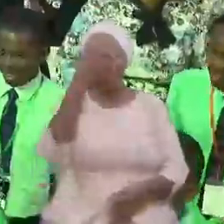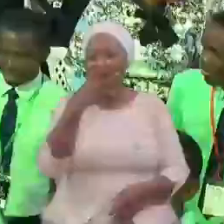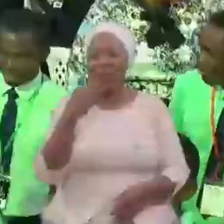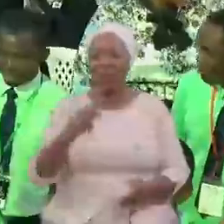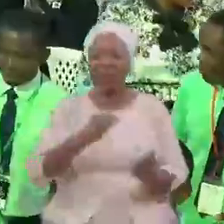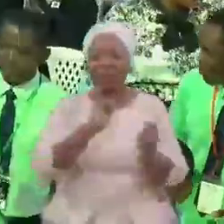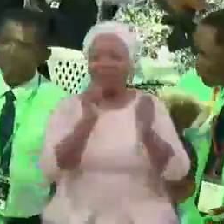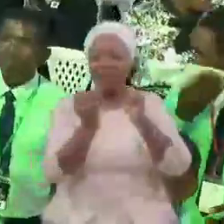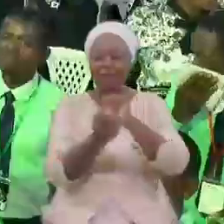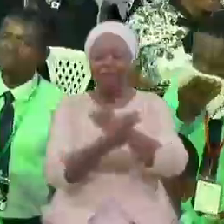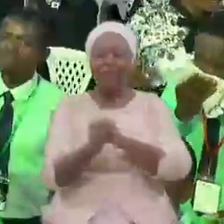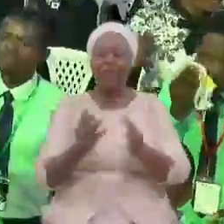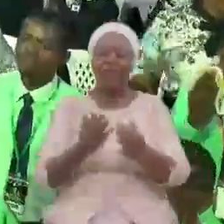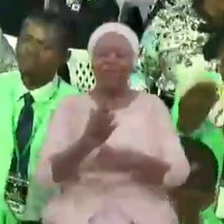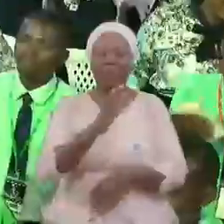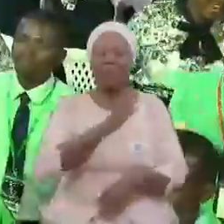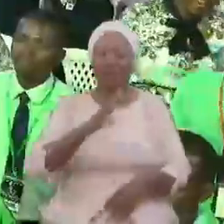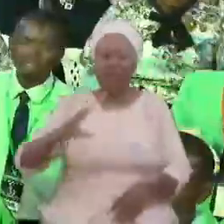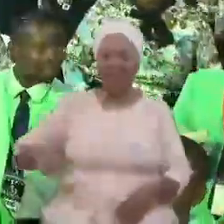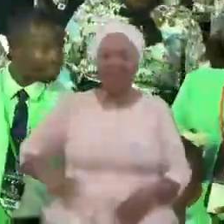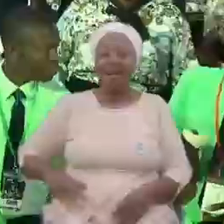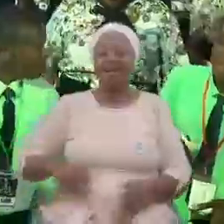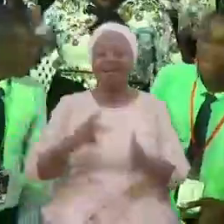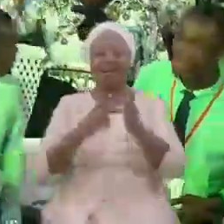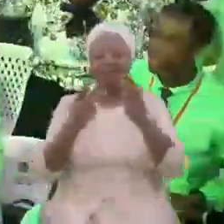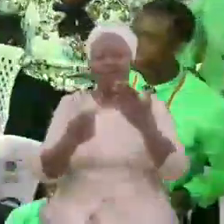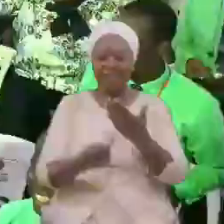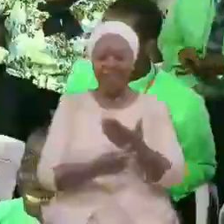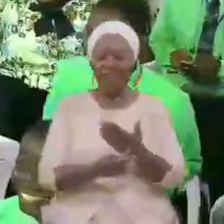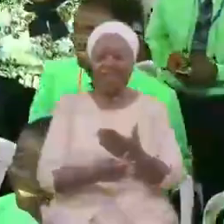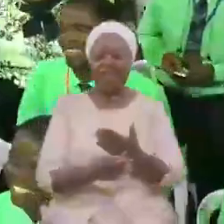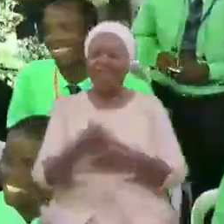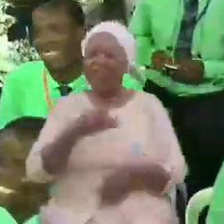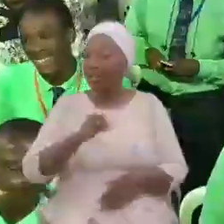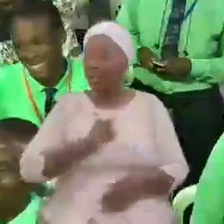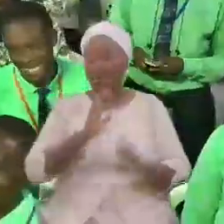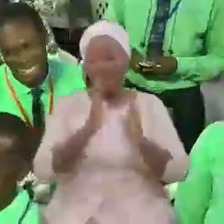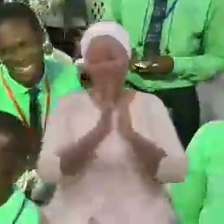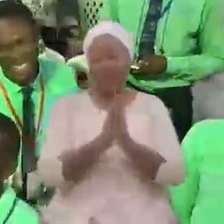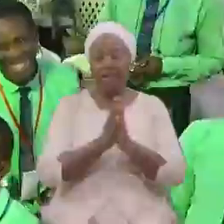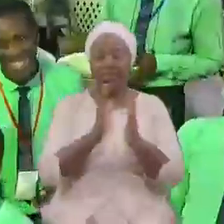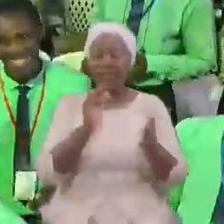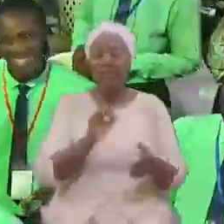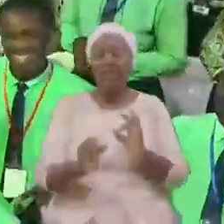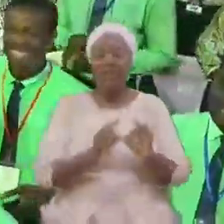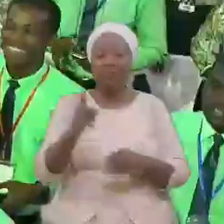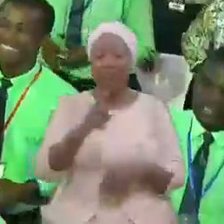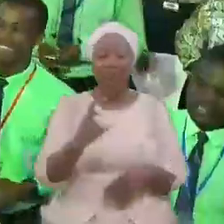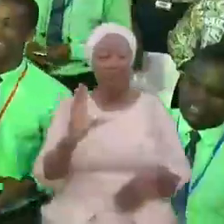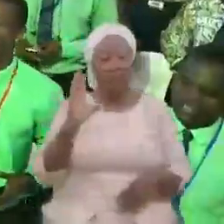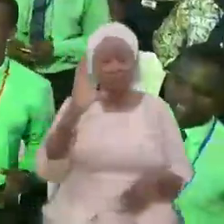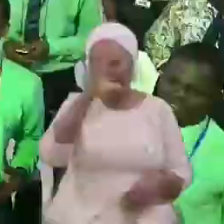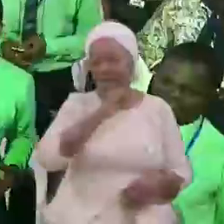transformation through Christ crusade. And I pray, if you missed